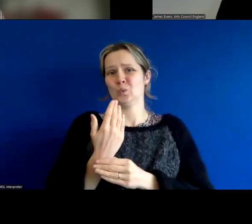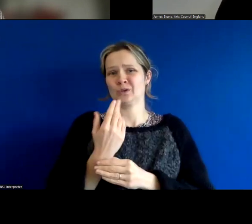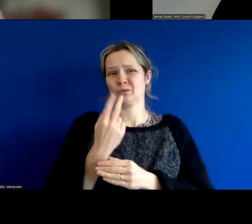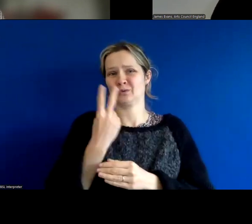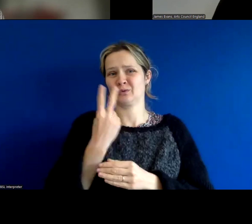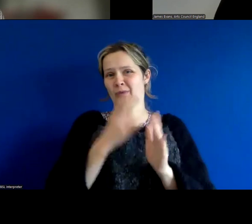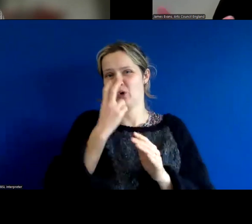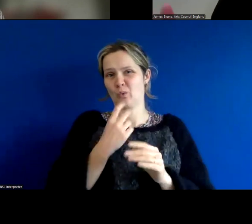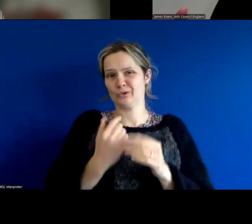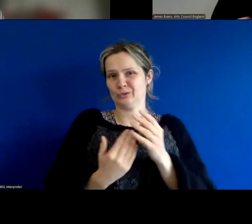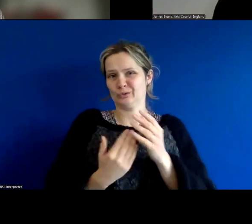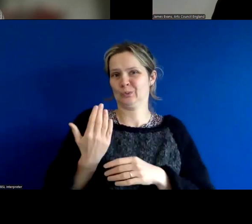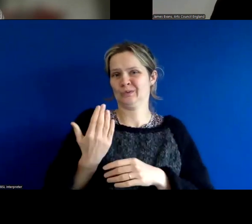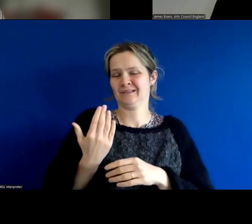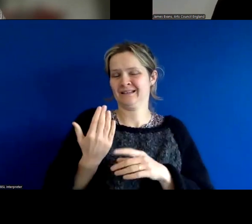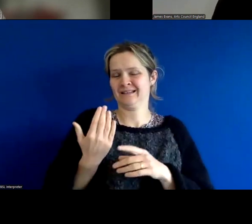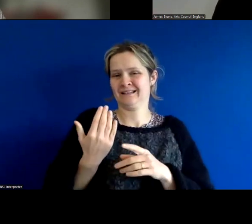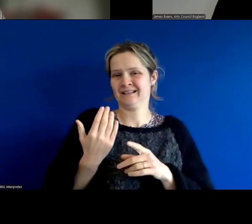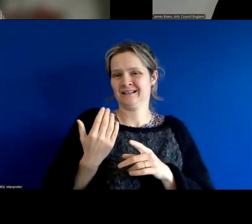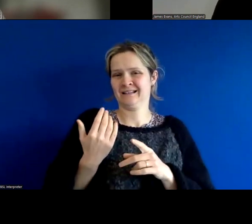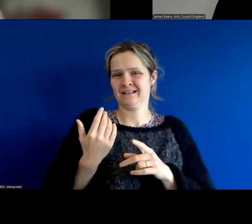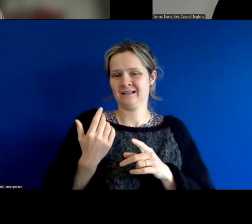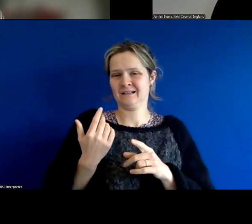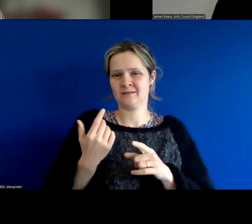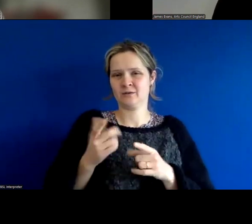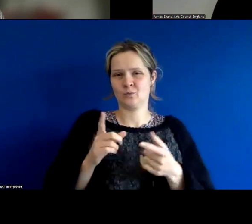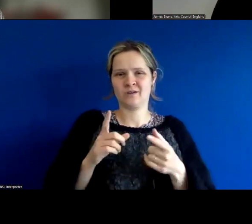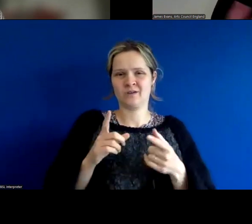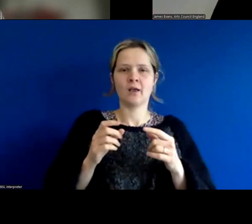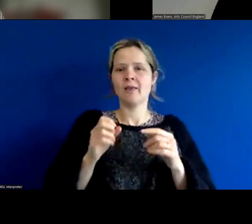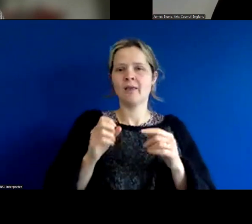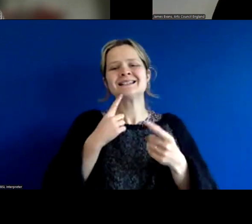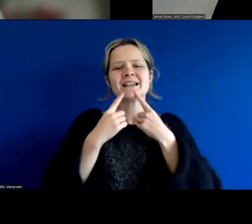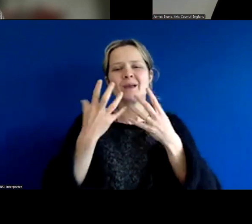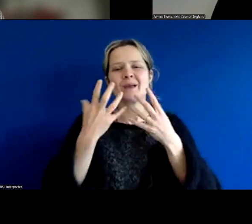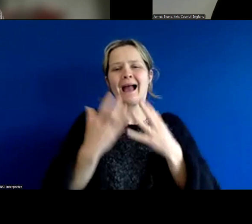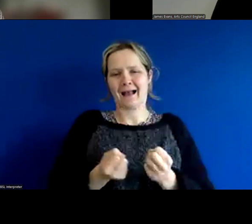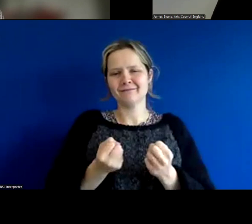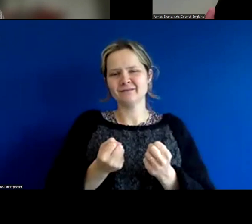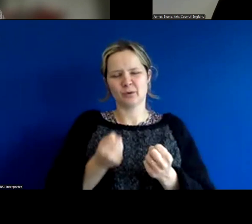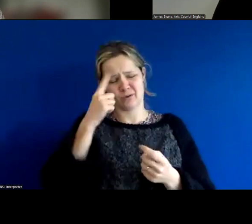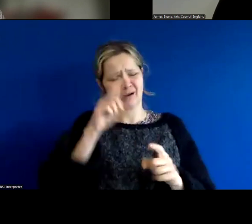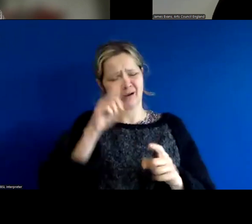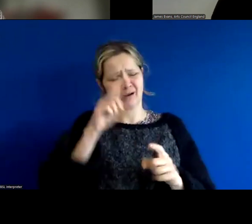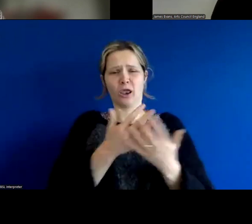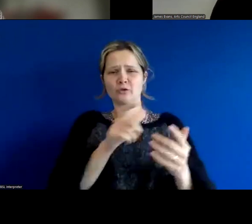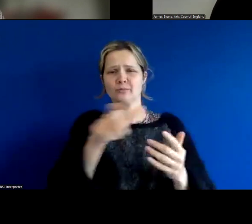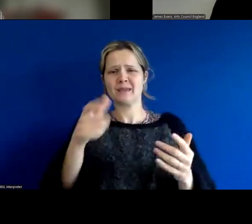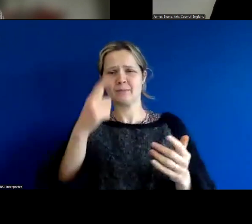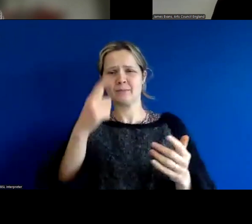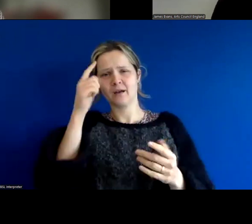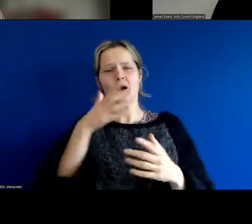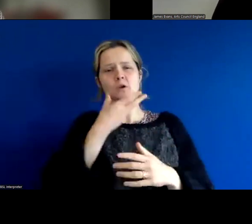we've kind of put in the data that was going to be kind of most useful to people and was kind of the most